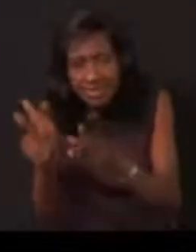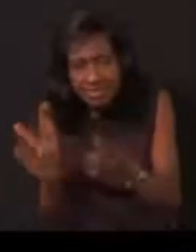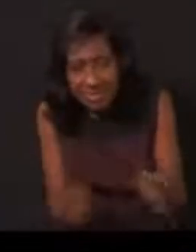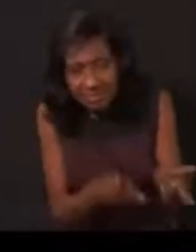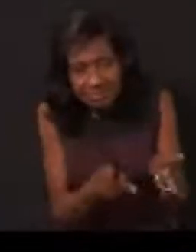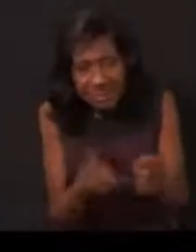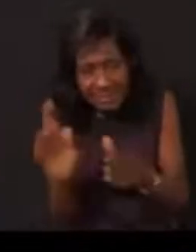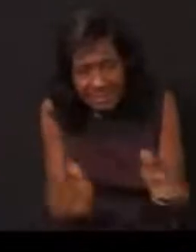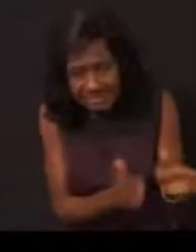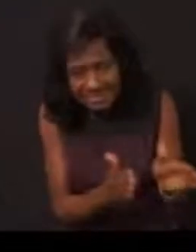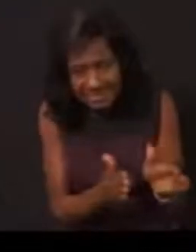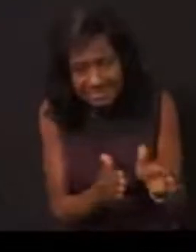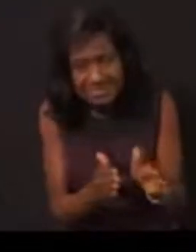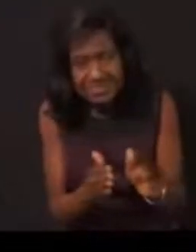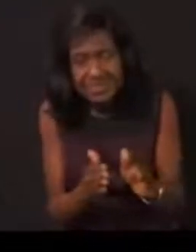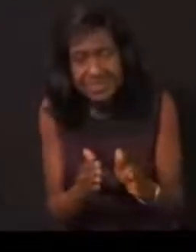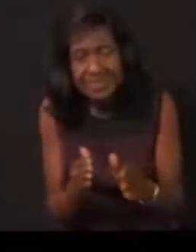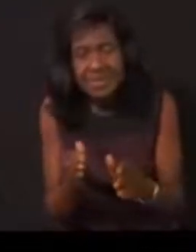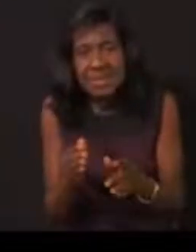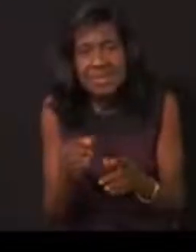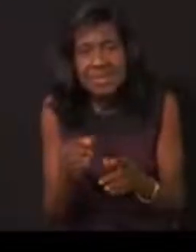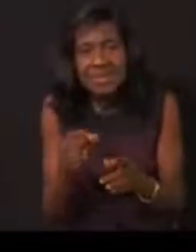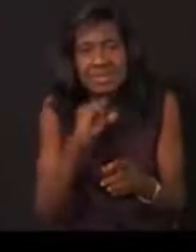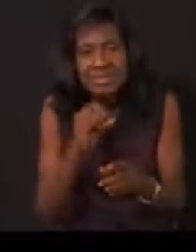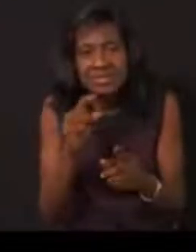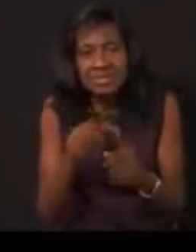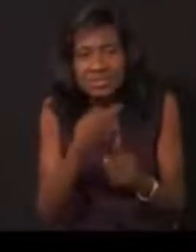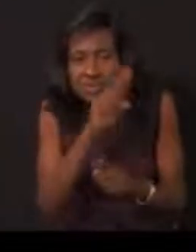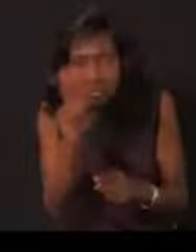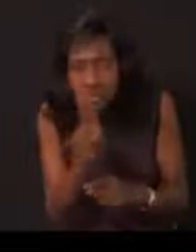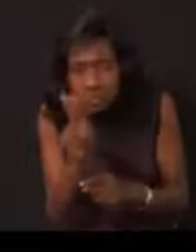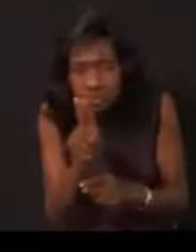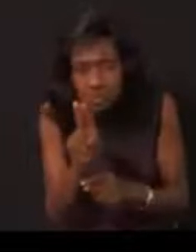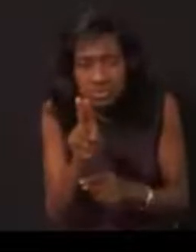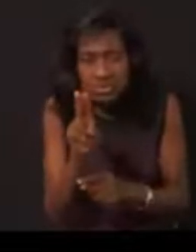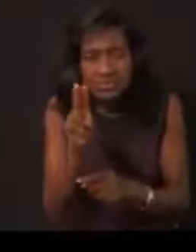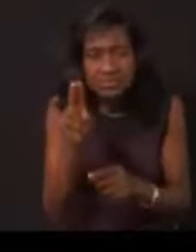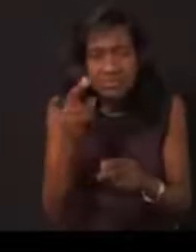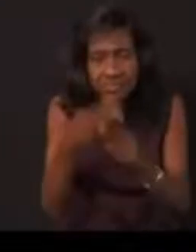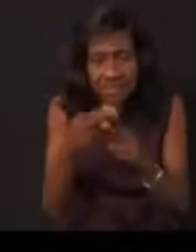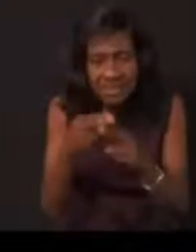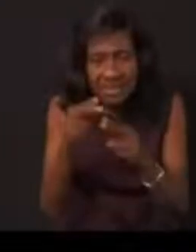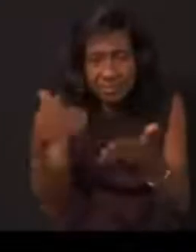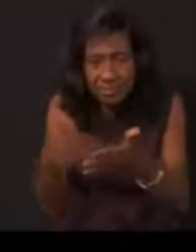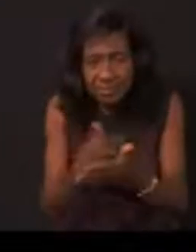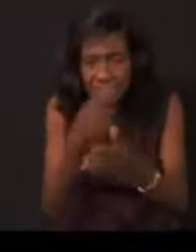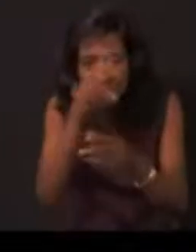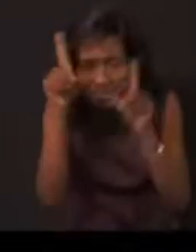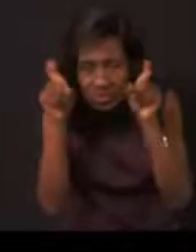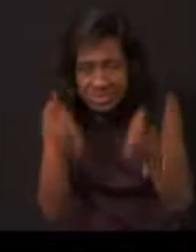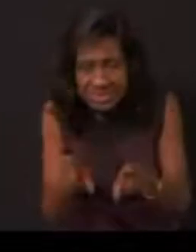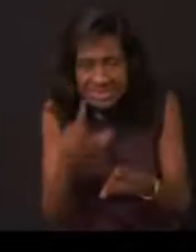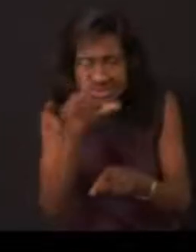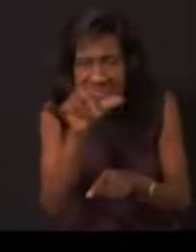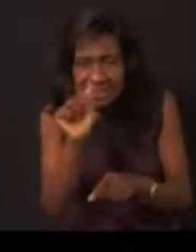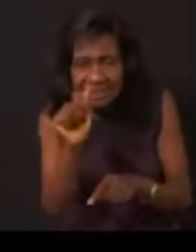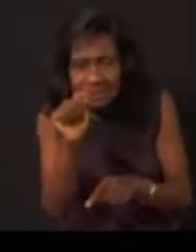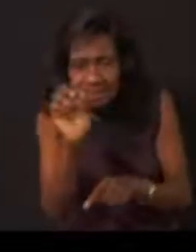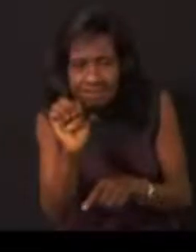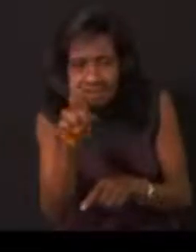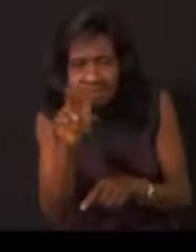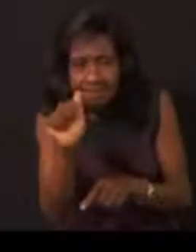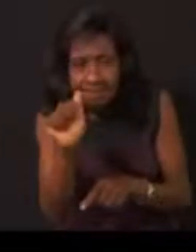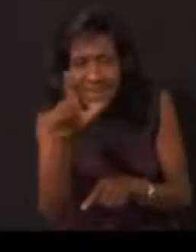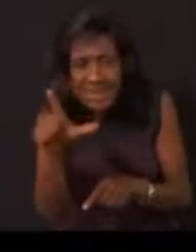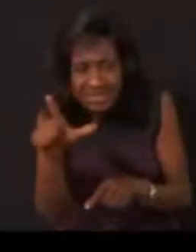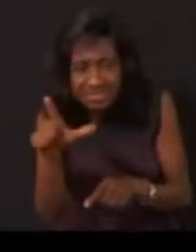the regular use of lateral flow tests. And I believe these will be a game changer in our response to this